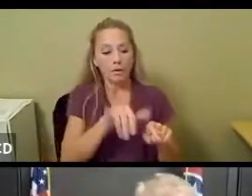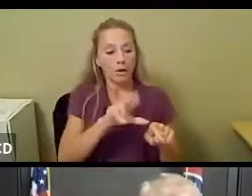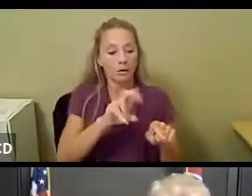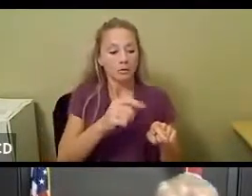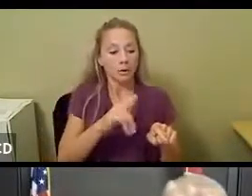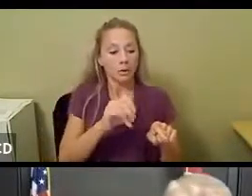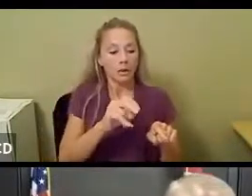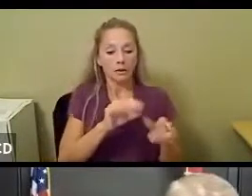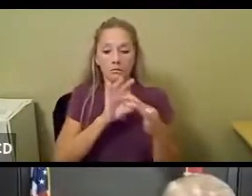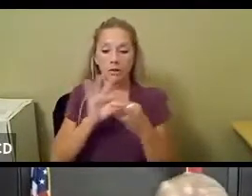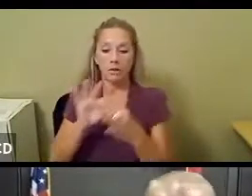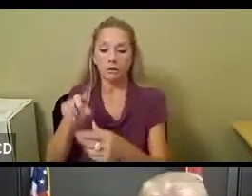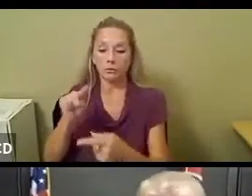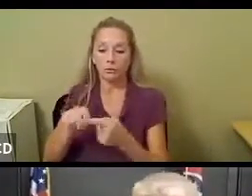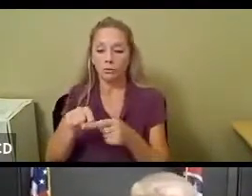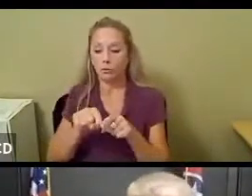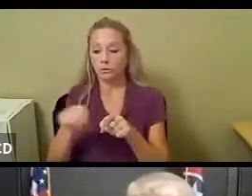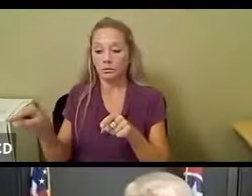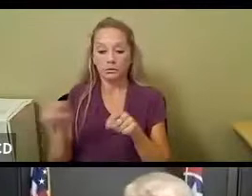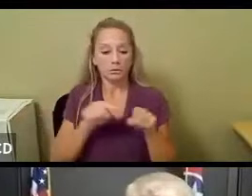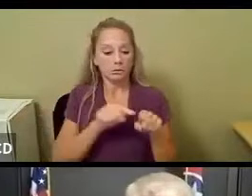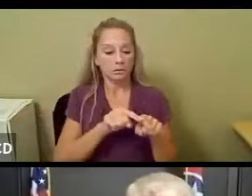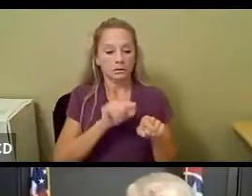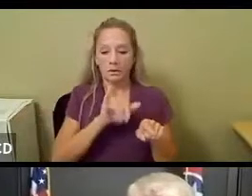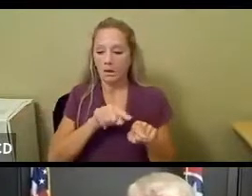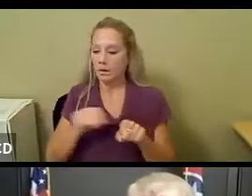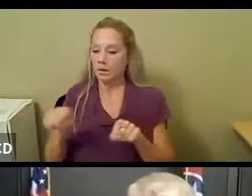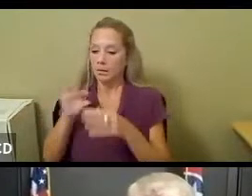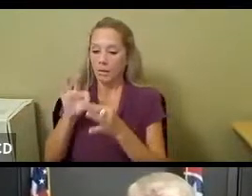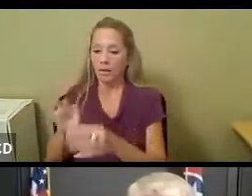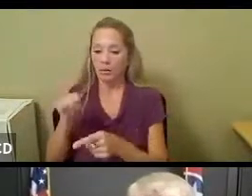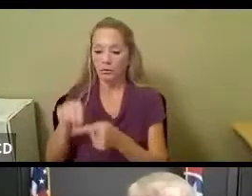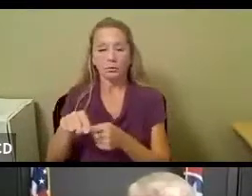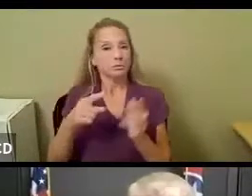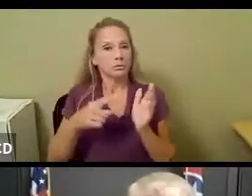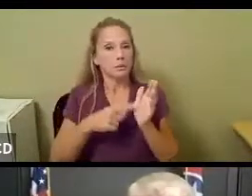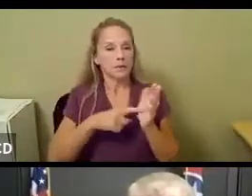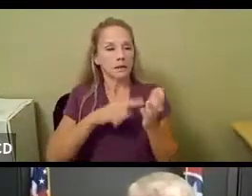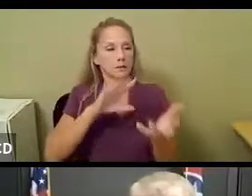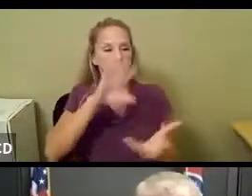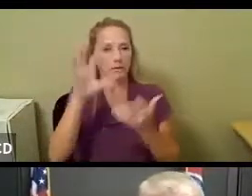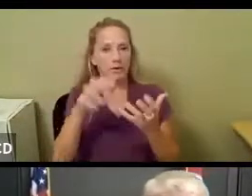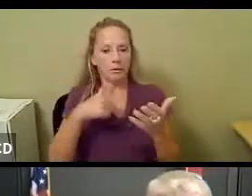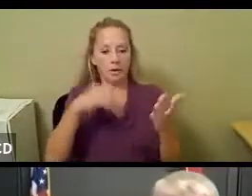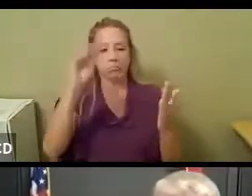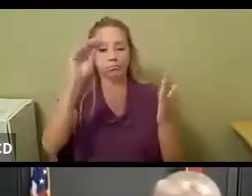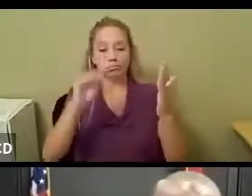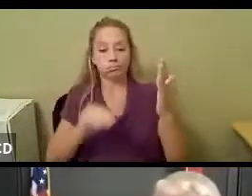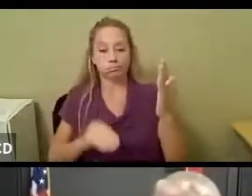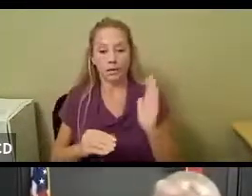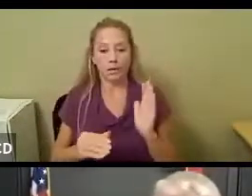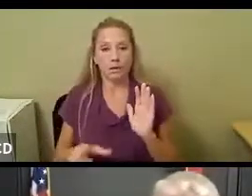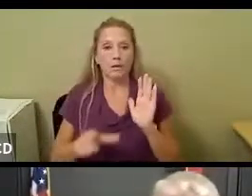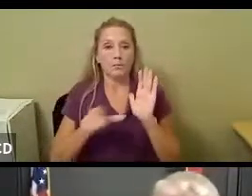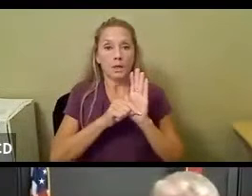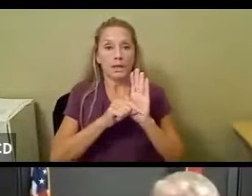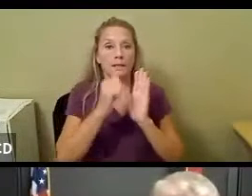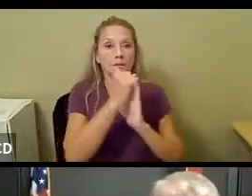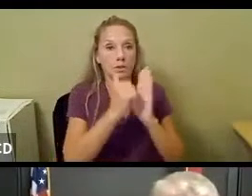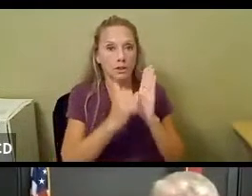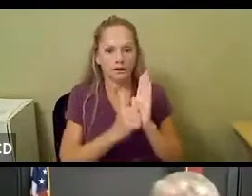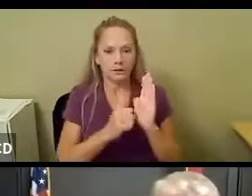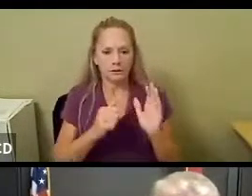agenda item it is? That sometimes gets a little confusing once we get the agenda printed and you